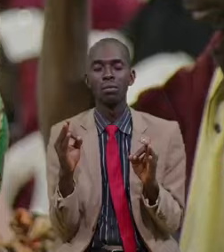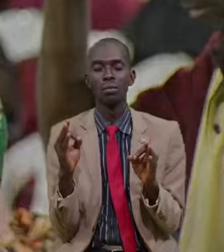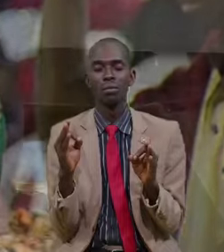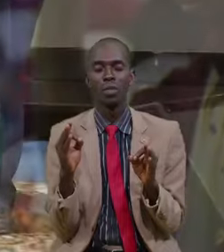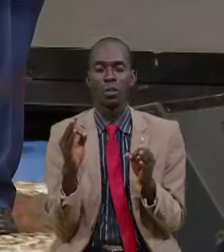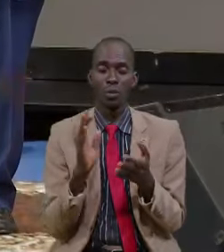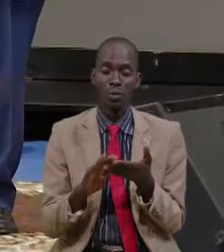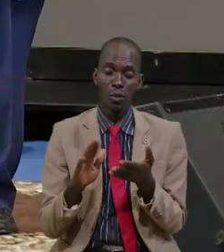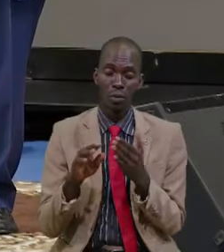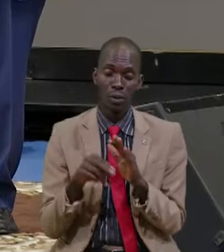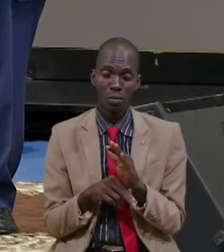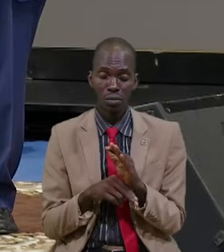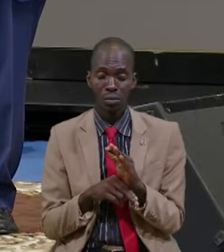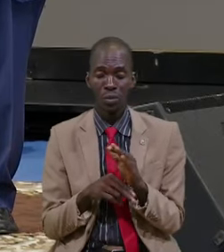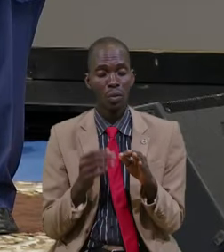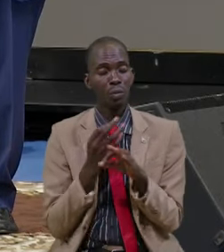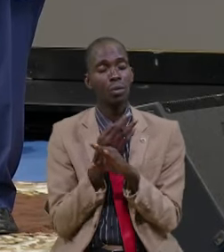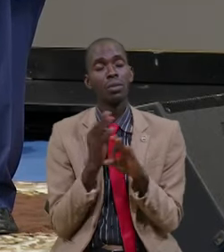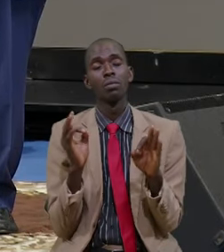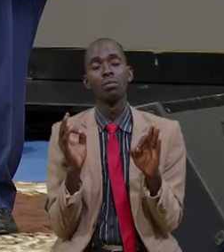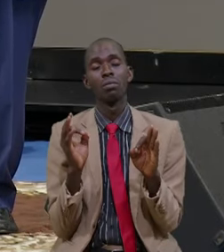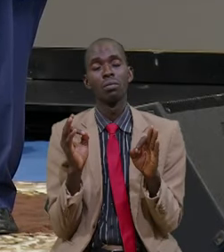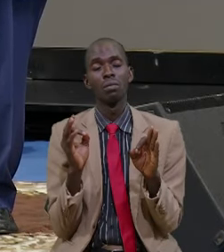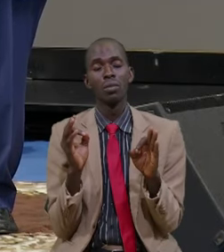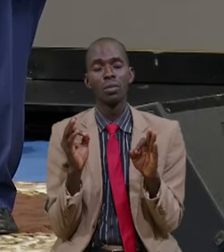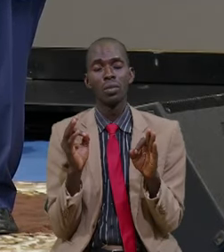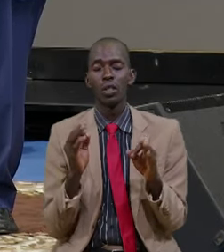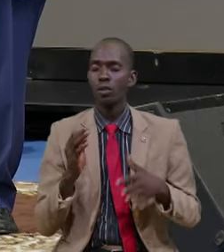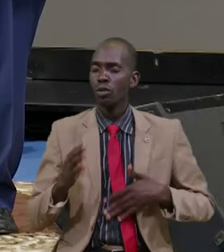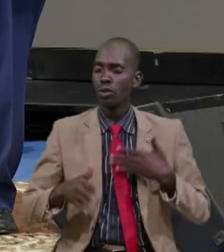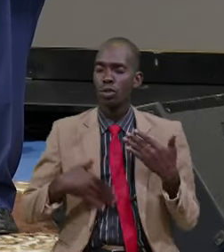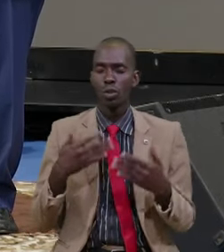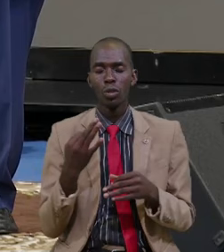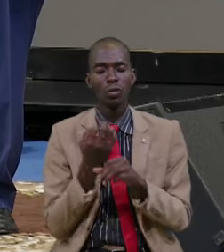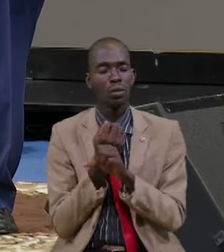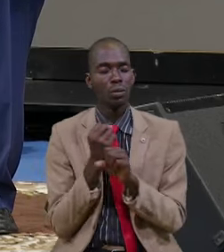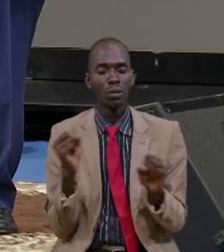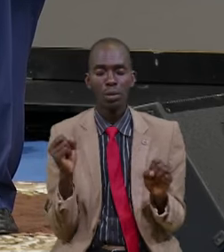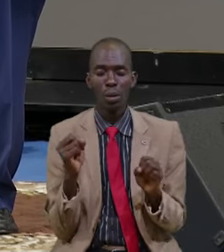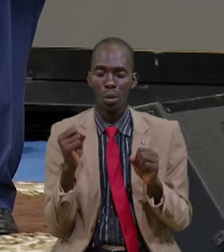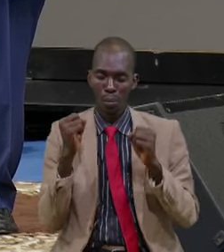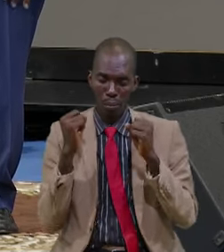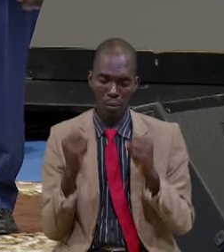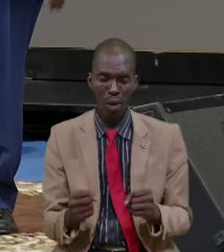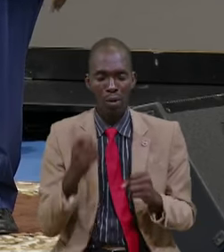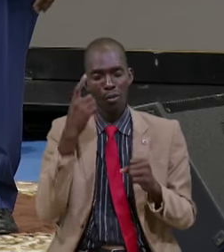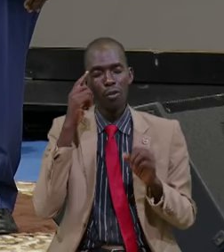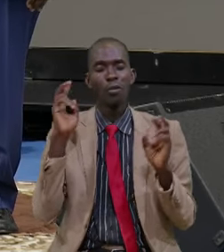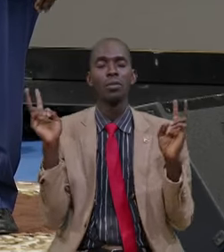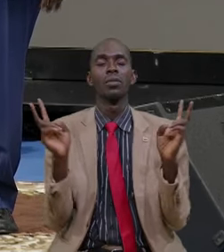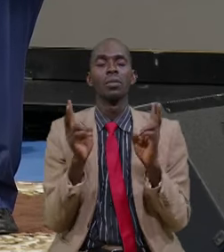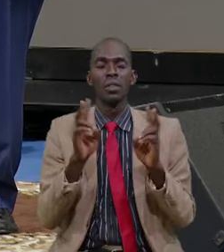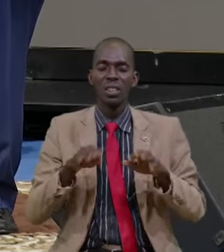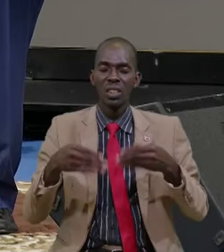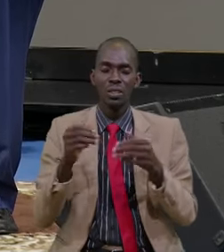Forgiveness, freedom, joy of salvation, power for victory. Give